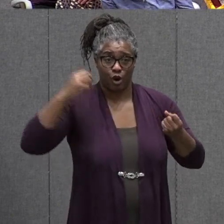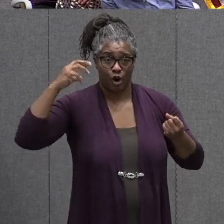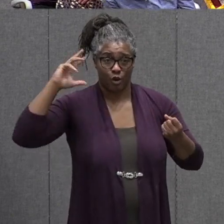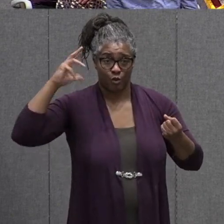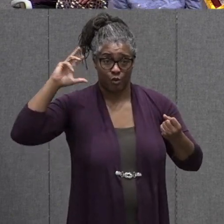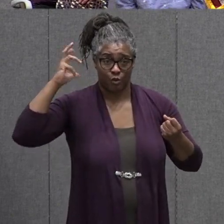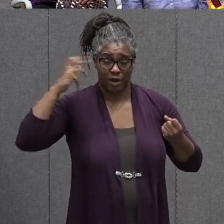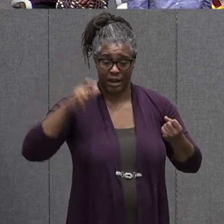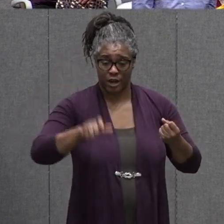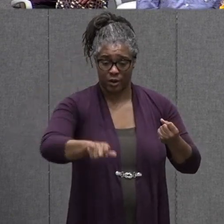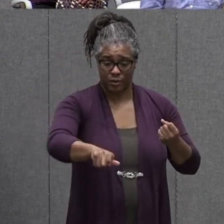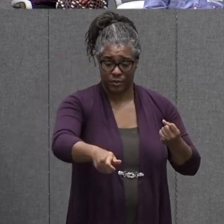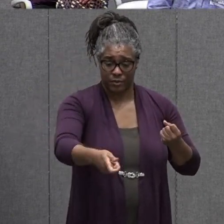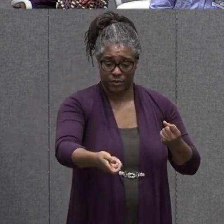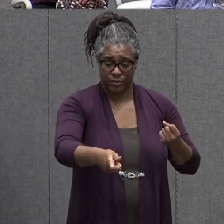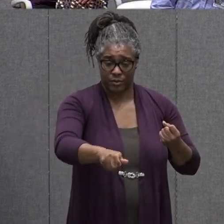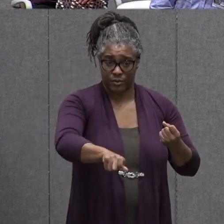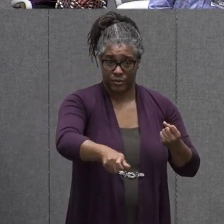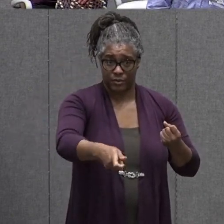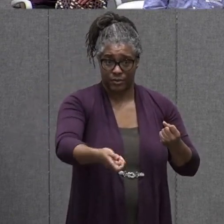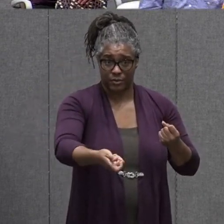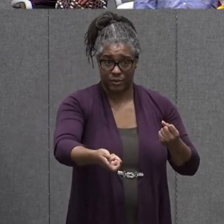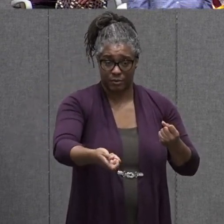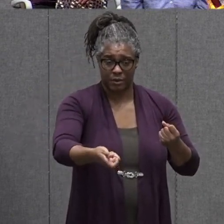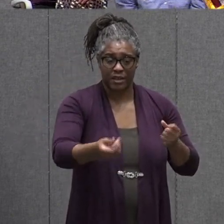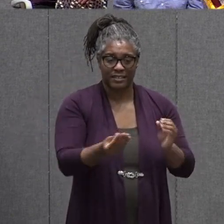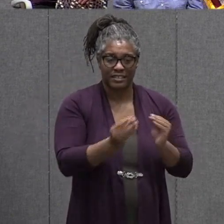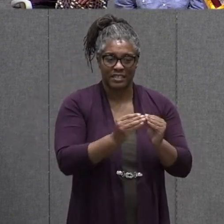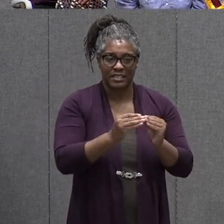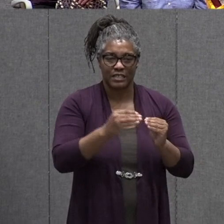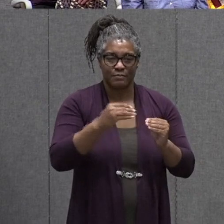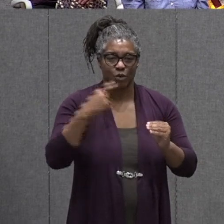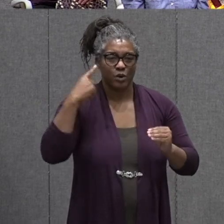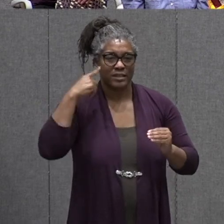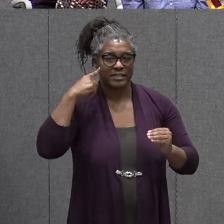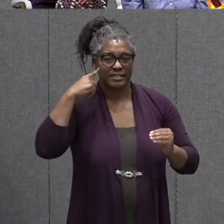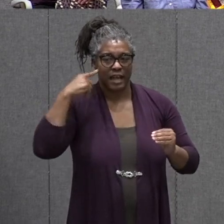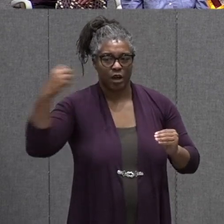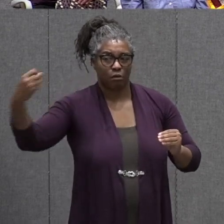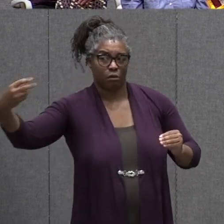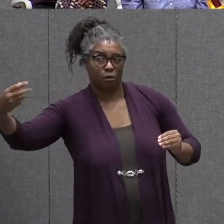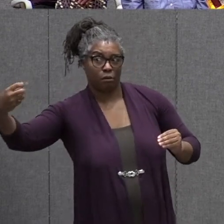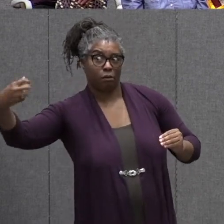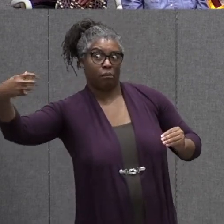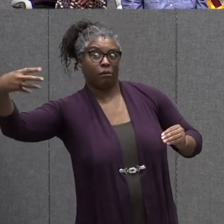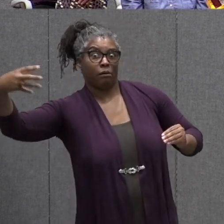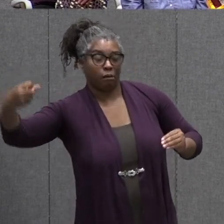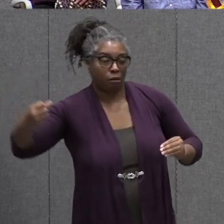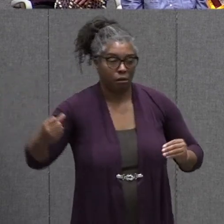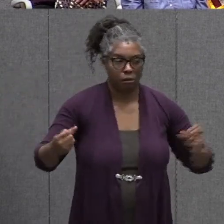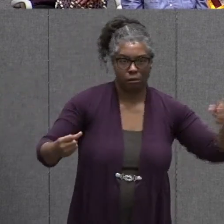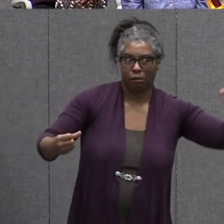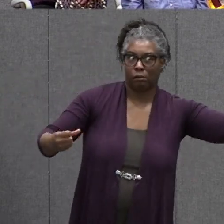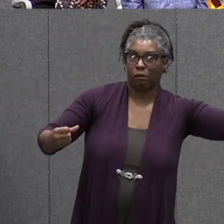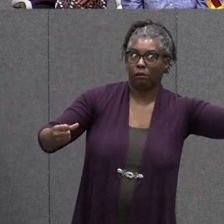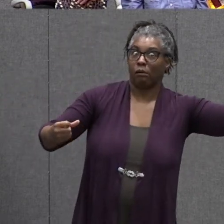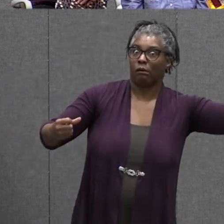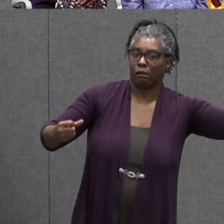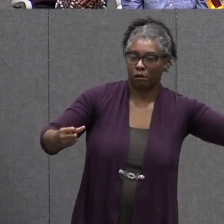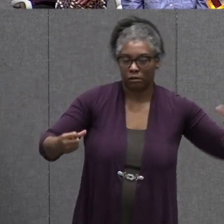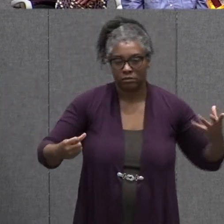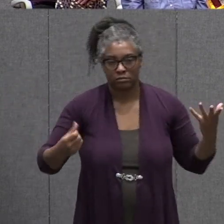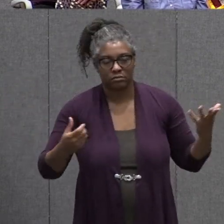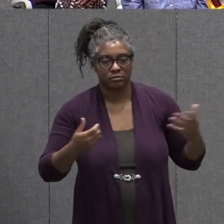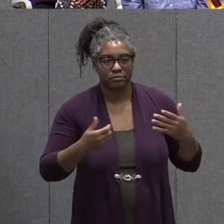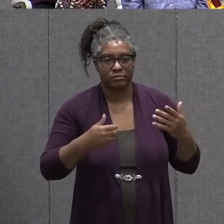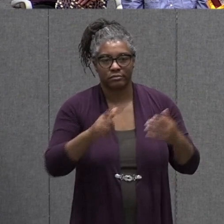this side, or you can make it so that you hear it more on this side. It's really cool. So the last thing I want to do with